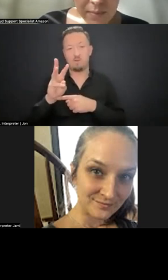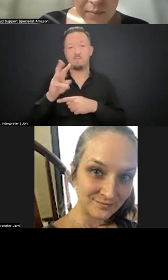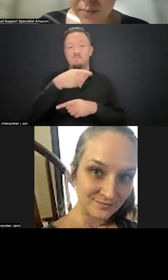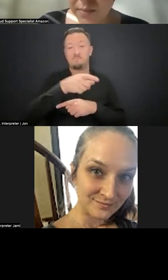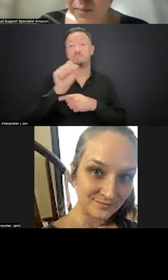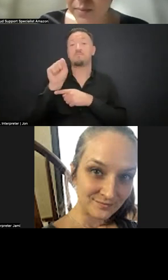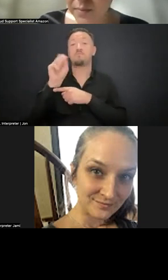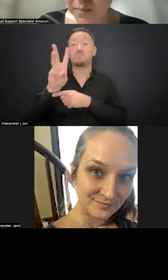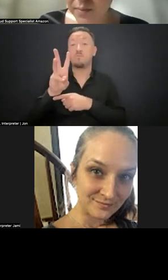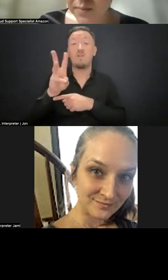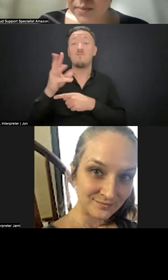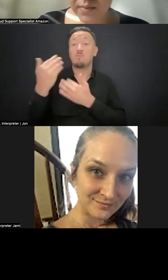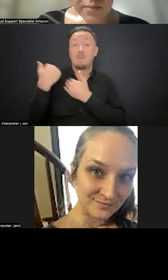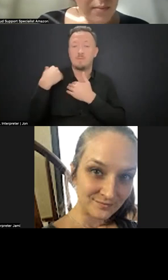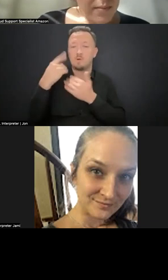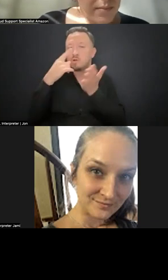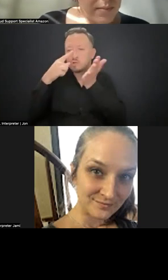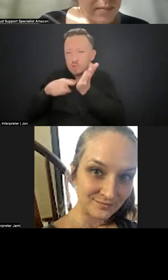99.99 and